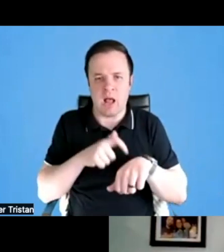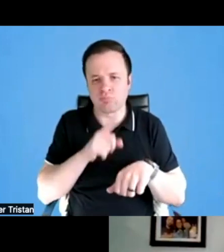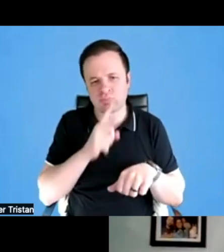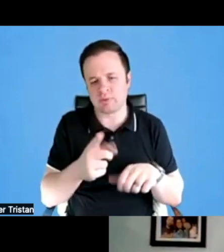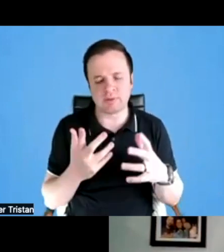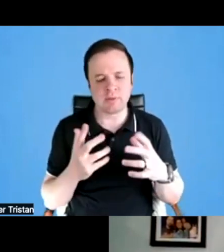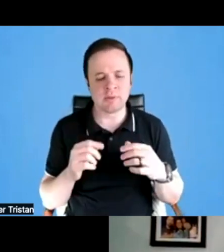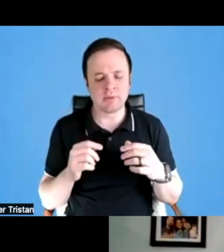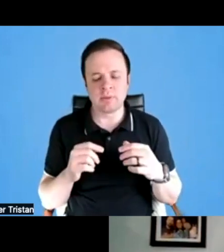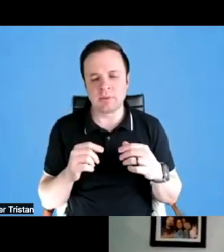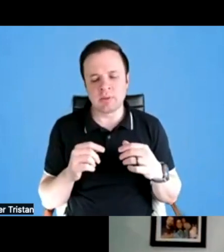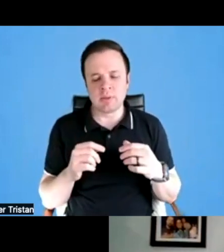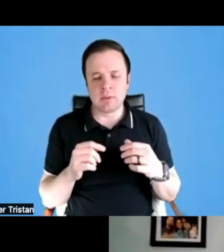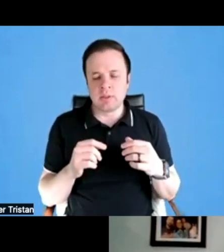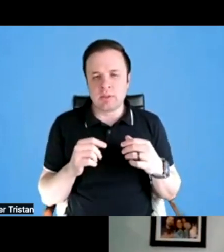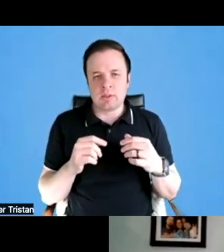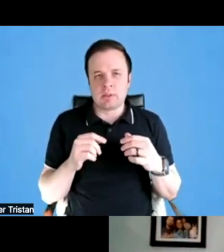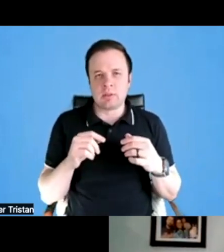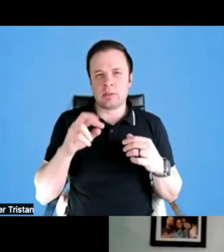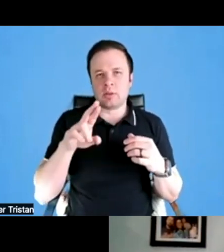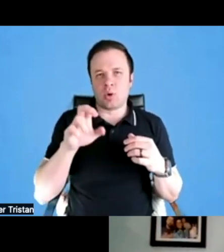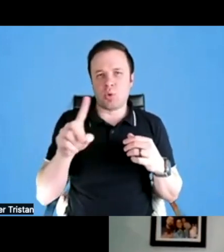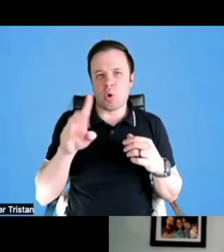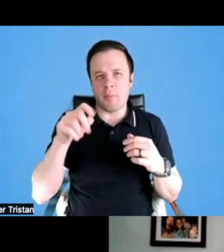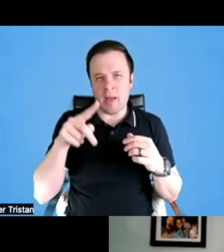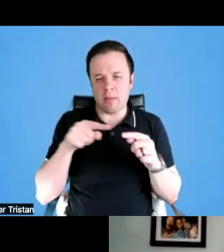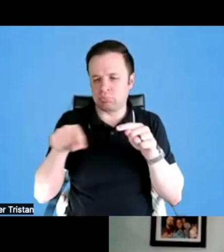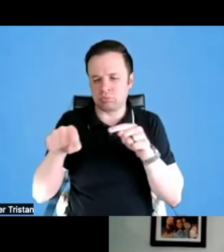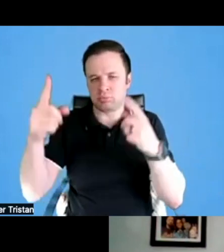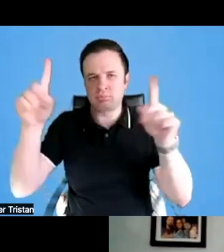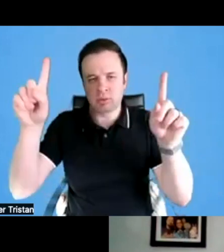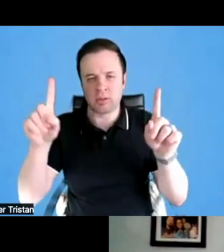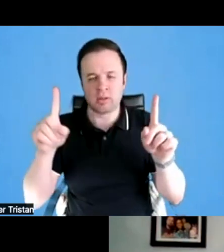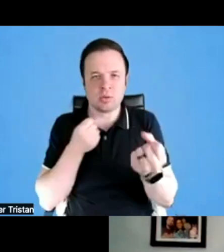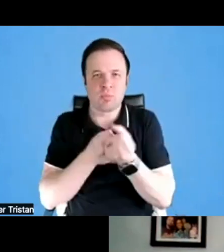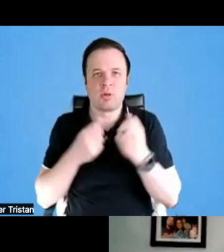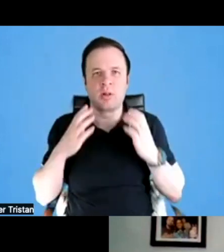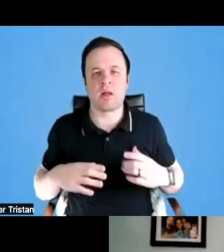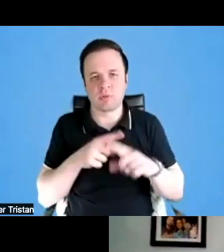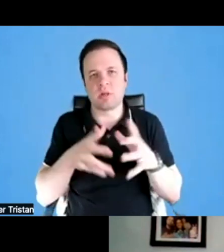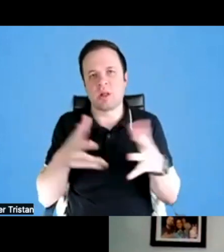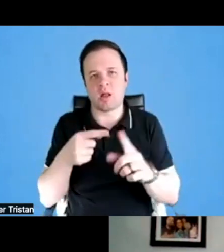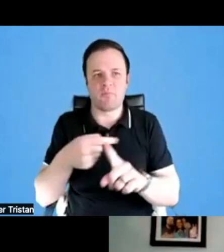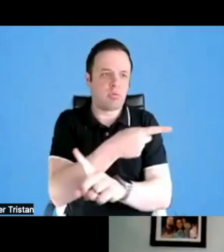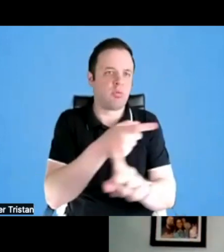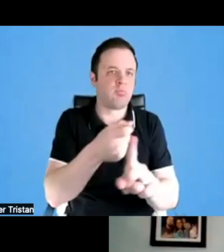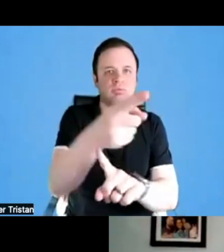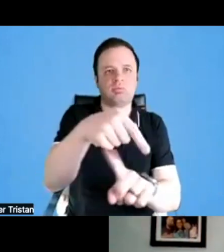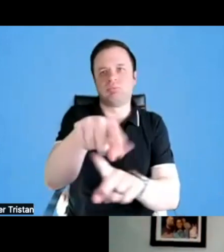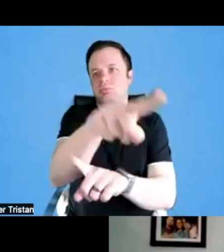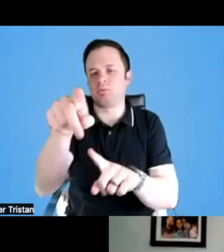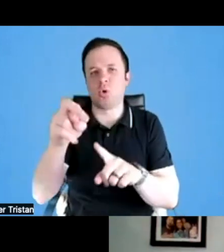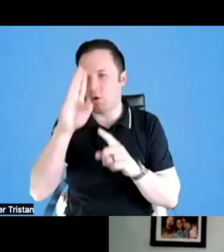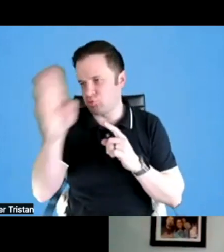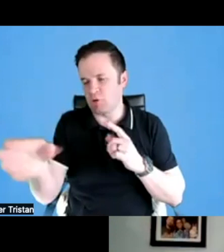is it's a roadmap to getting to a destination of supporting a client, but there are lots of detours that can happen, or it can literally be the straight